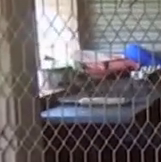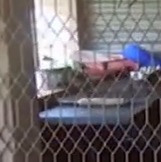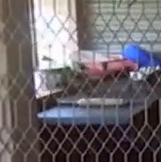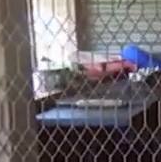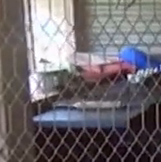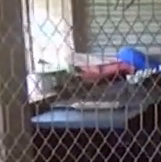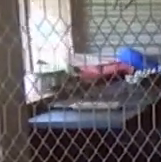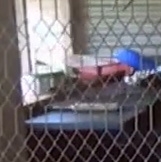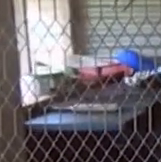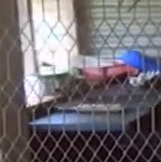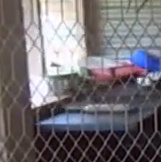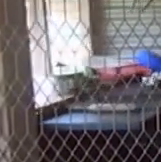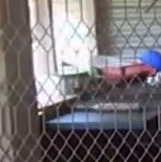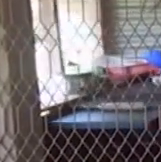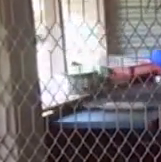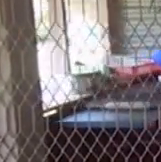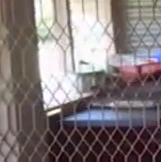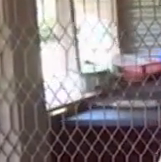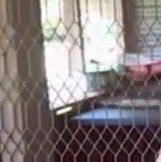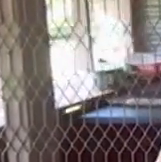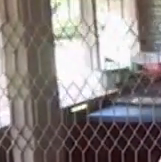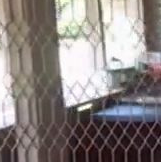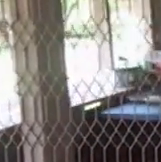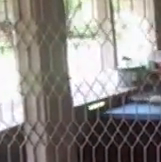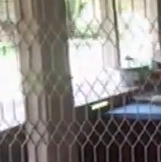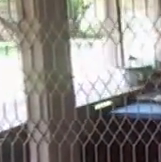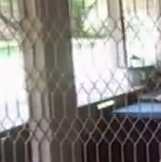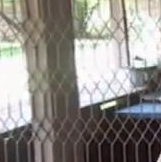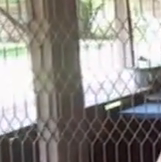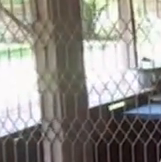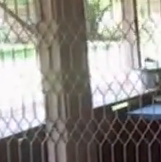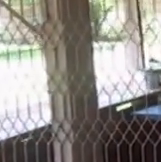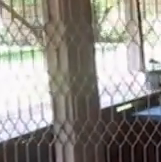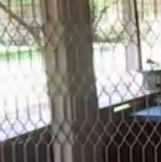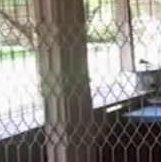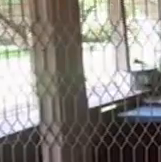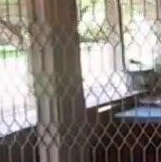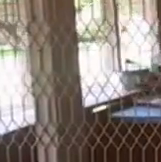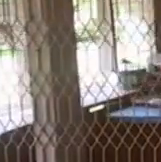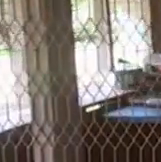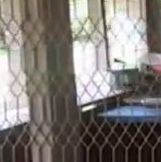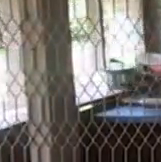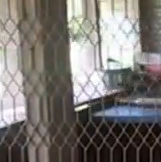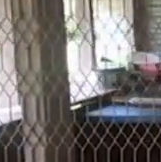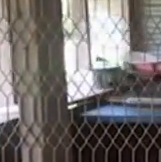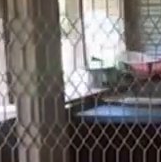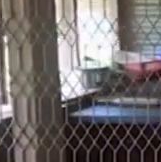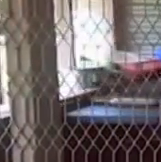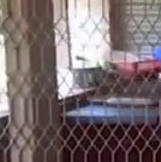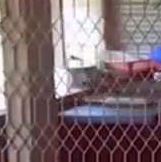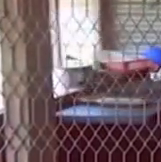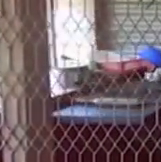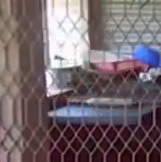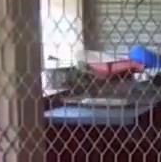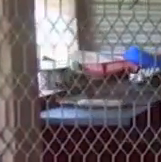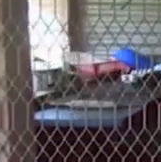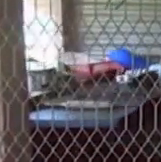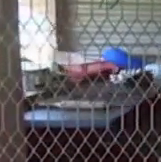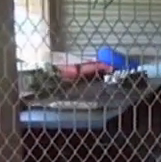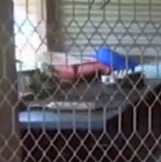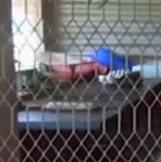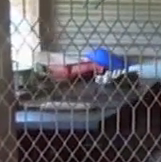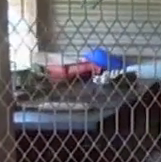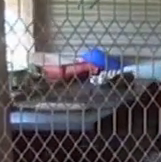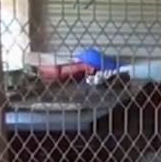Na vango la tila tarelau au daptu mana korbatur on tawaran na kino ele na santa konrobe totale takana warang wale na Bula